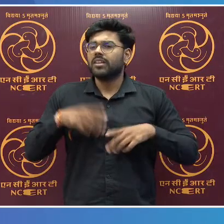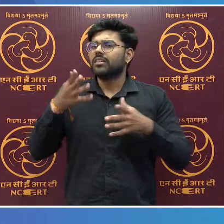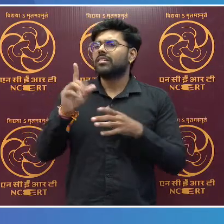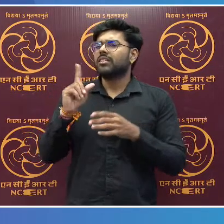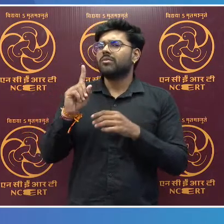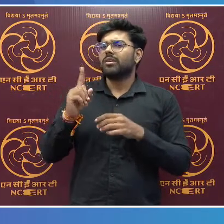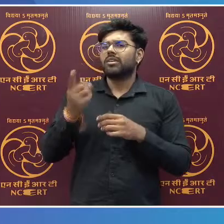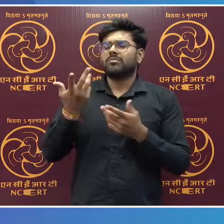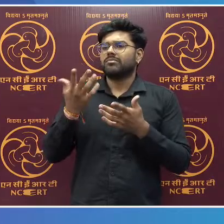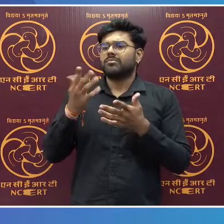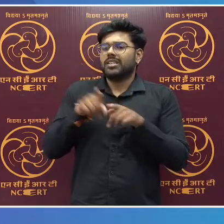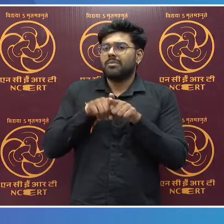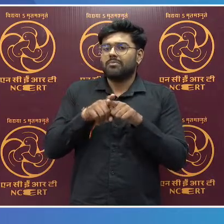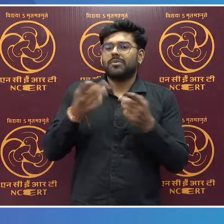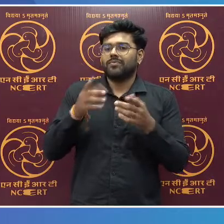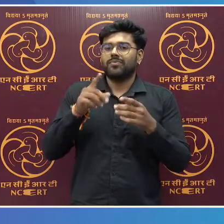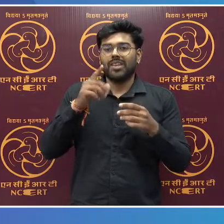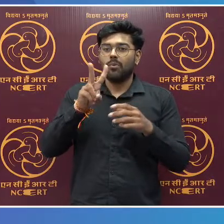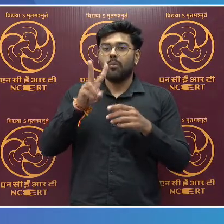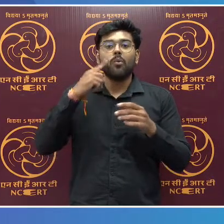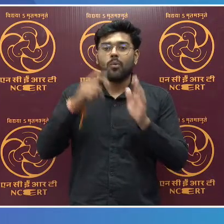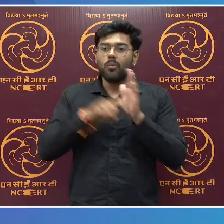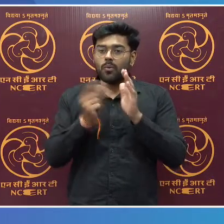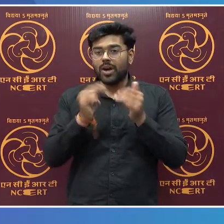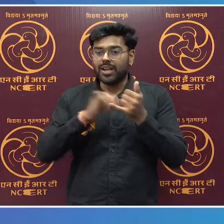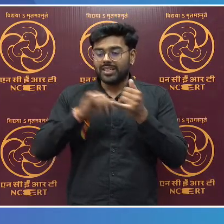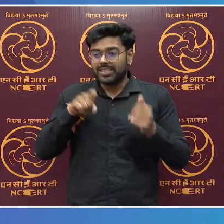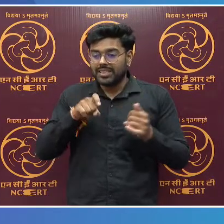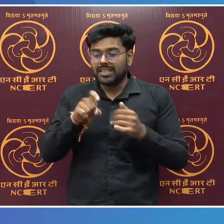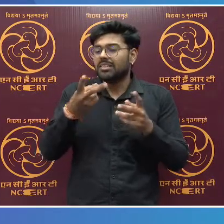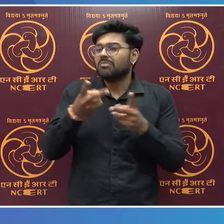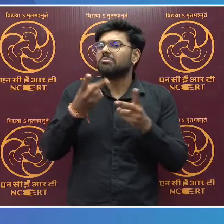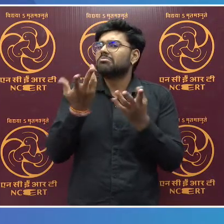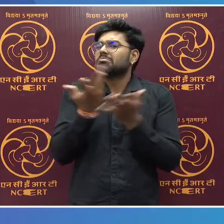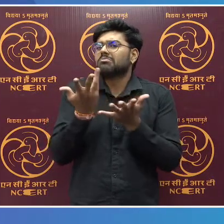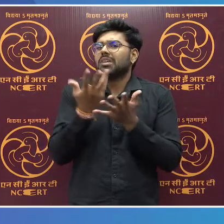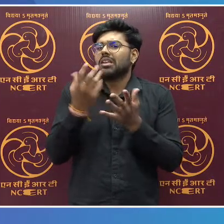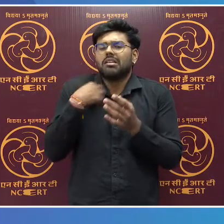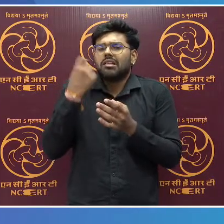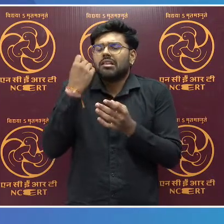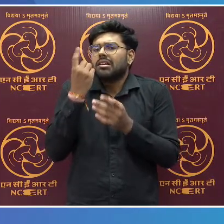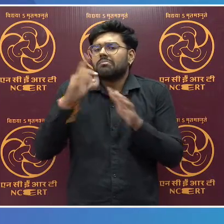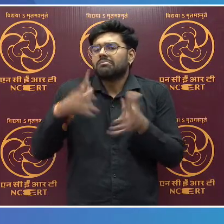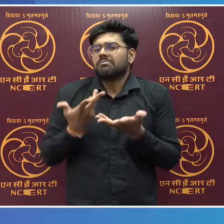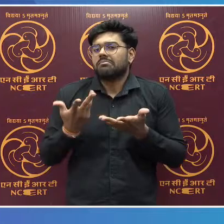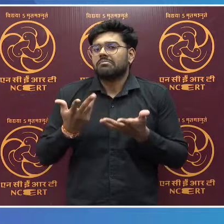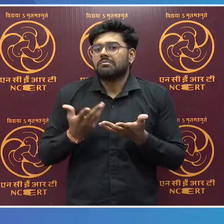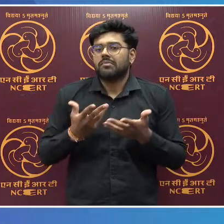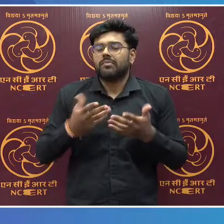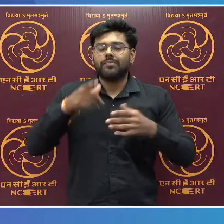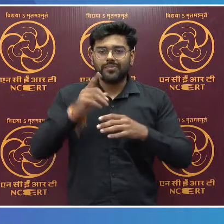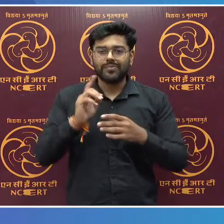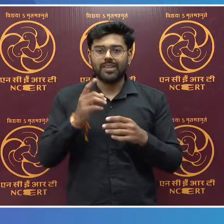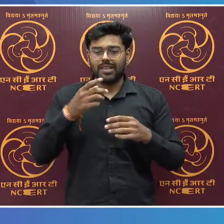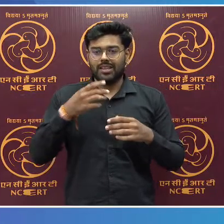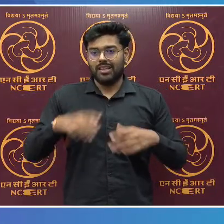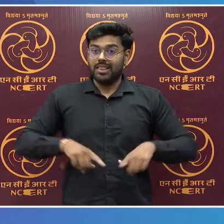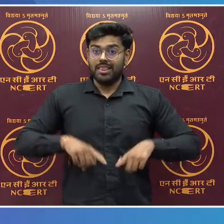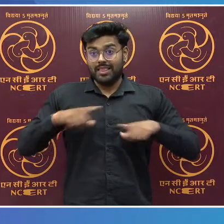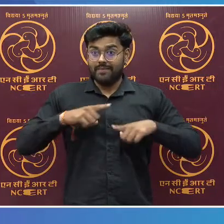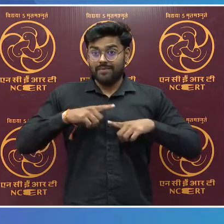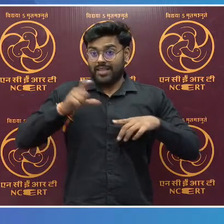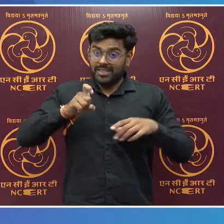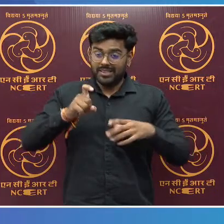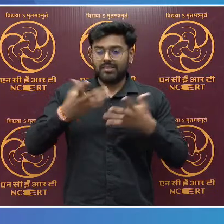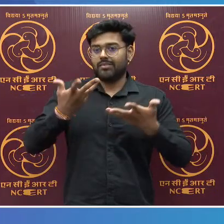one property because of which the viruses are regarded as living and non-living? Yes. See, living organisms, they perform all the